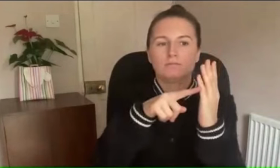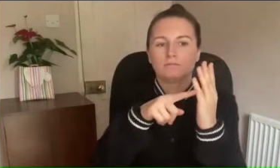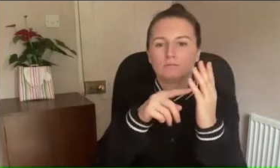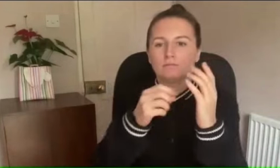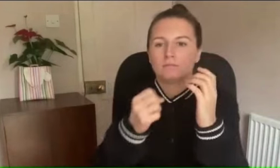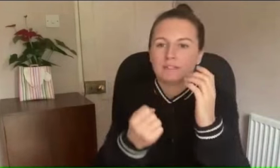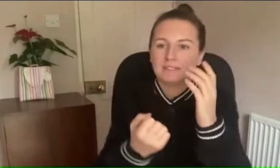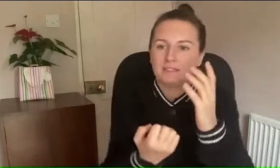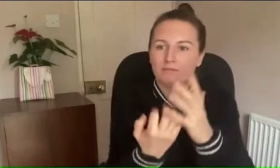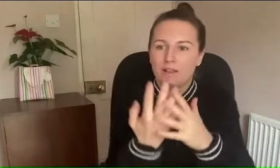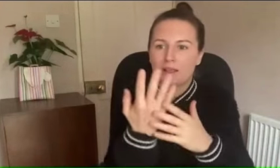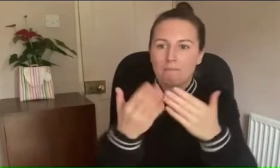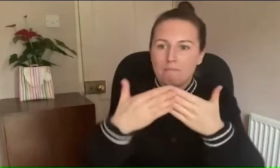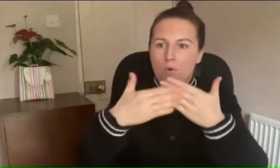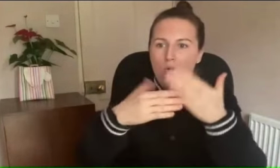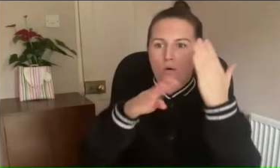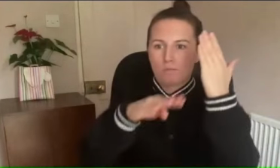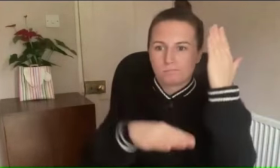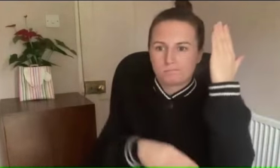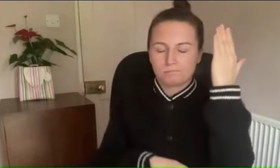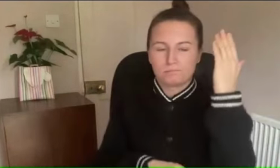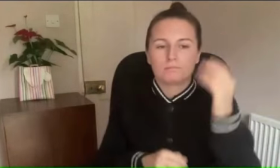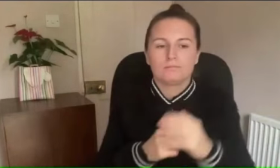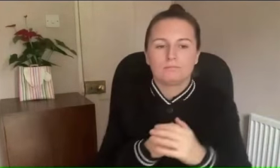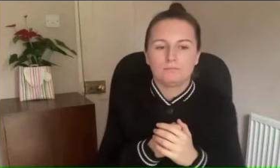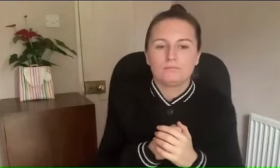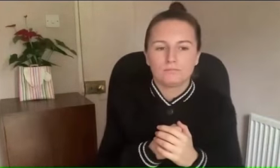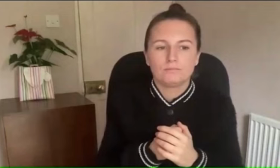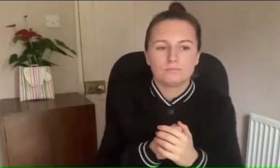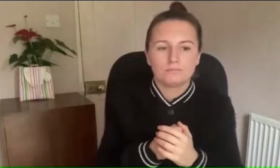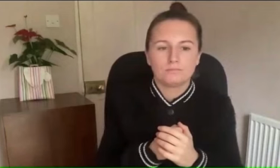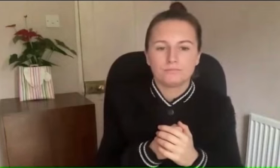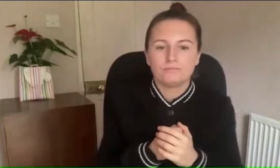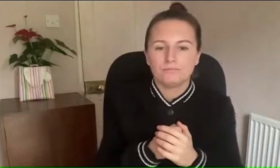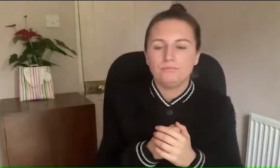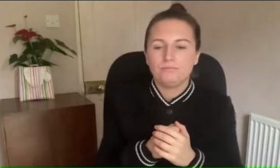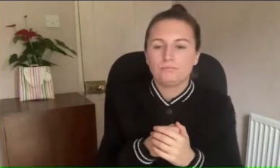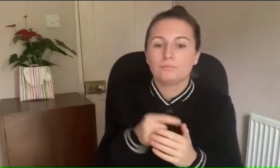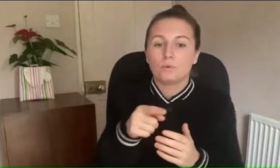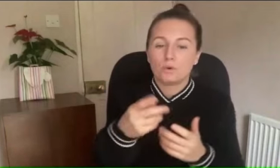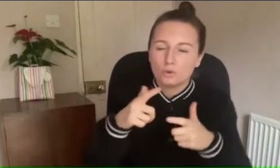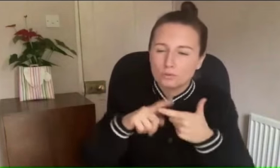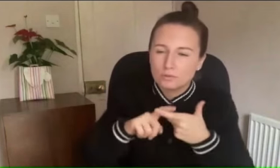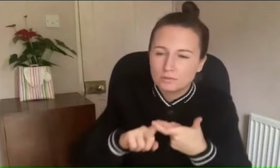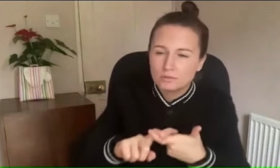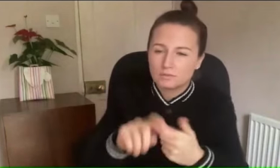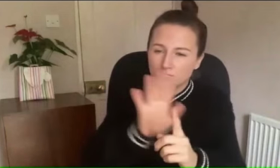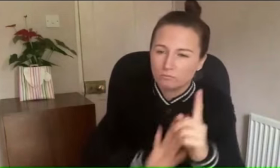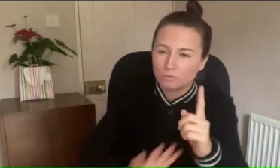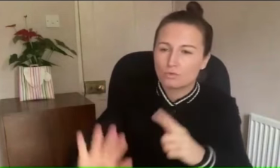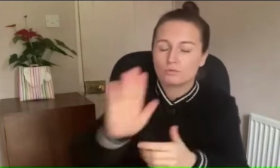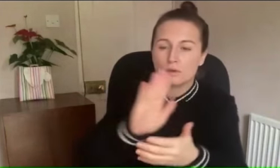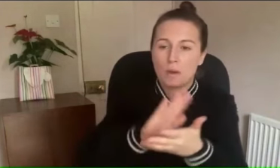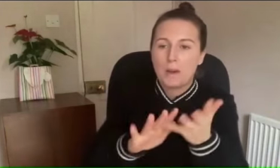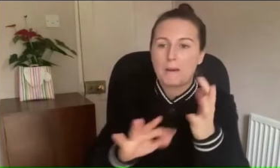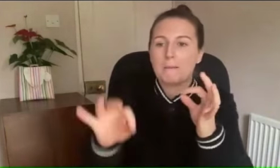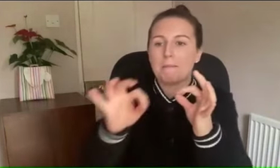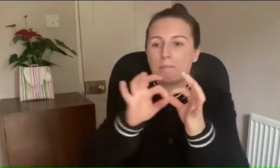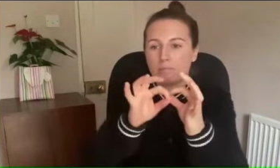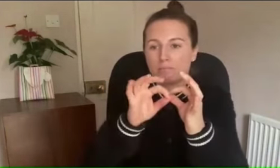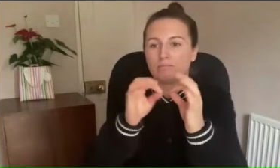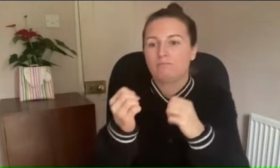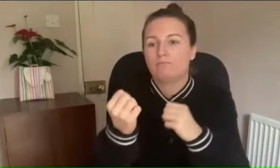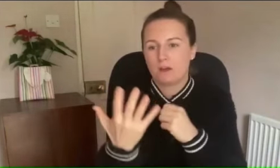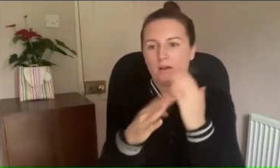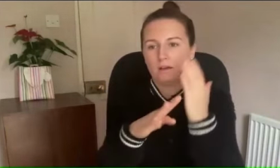different stages of development between 1 and 5, with how well criteria being met and the degree of consistency across